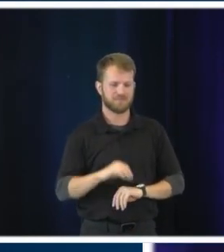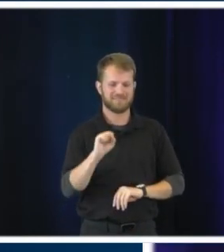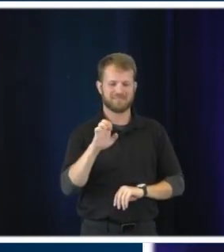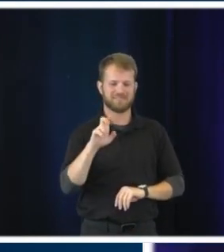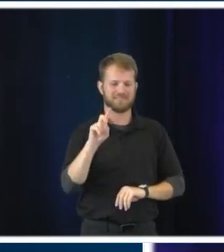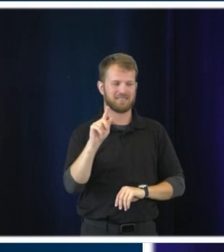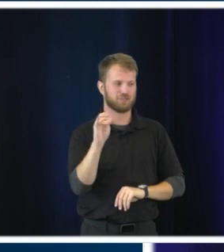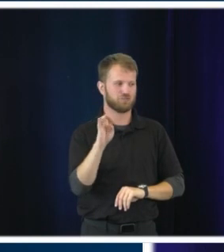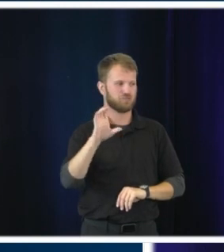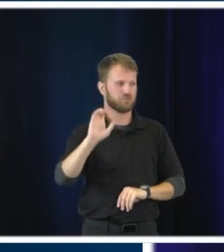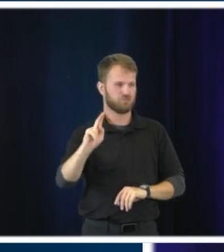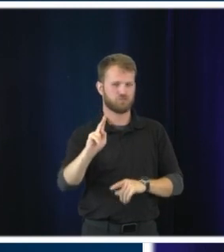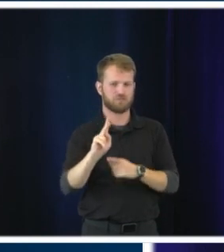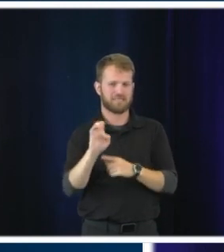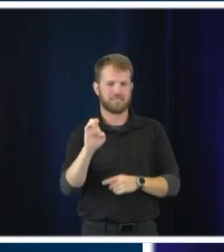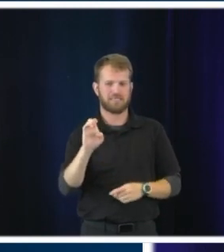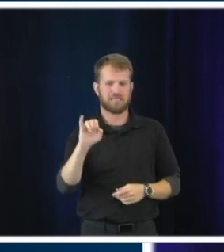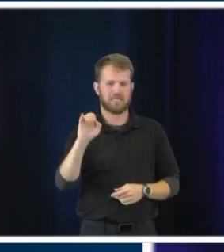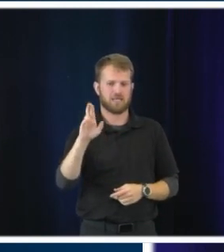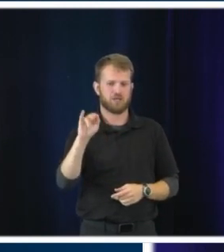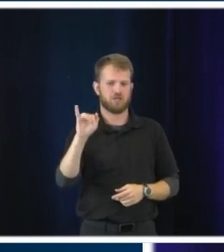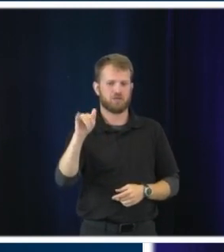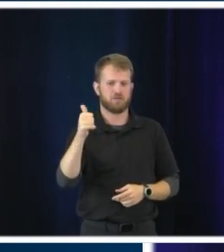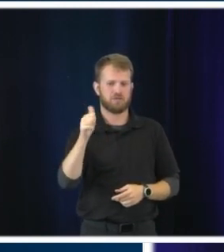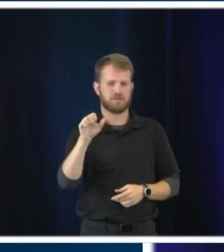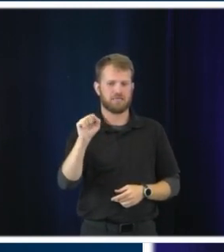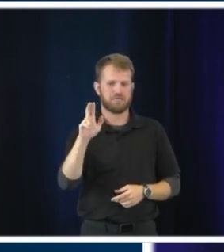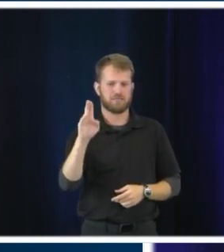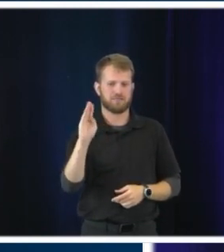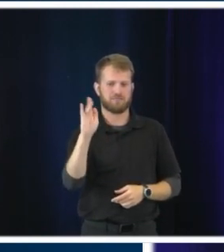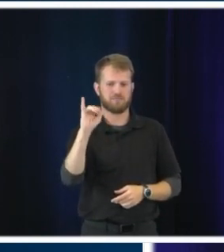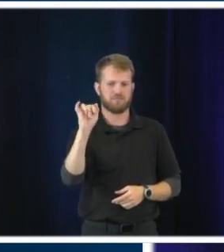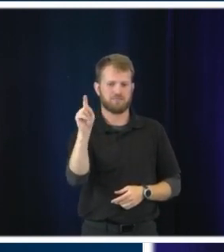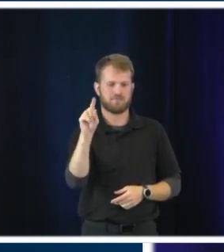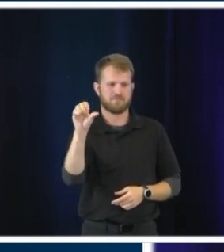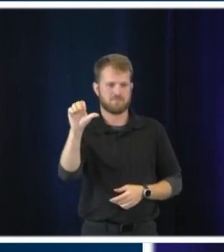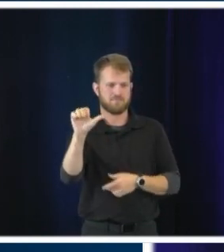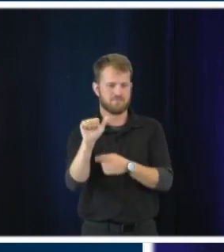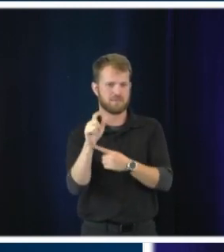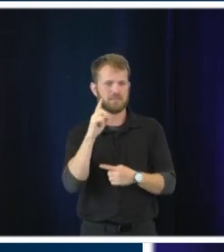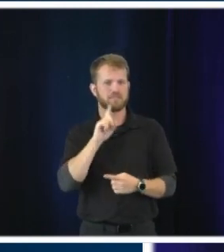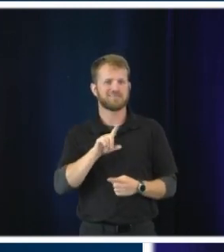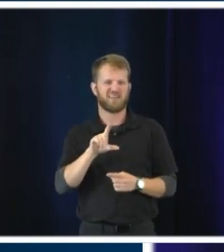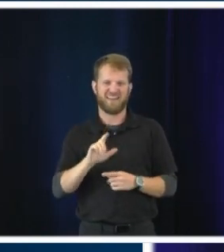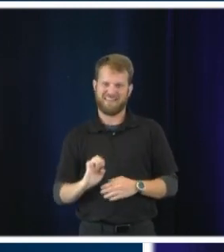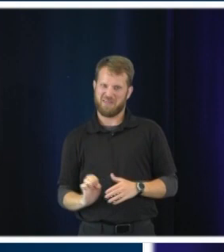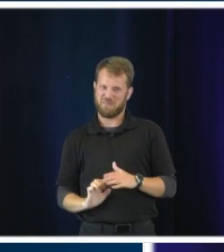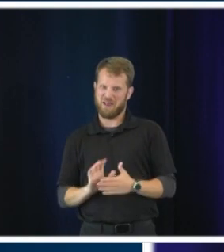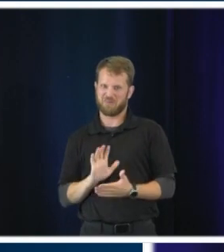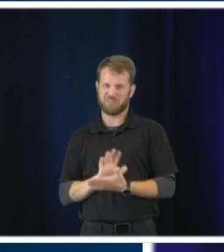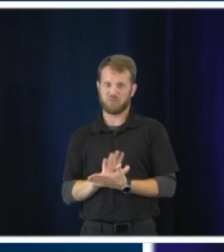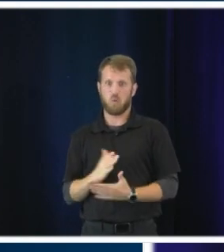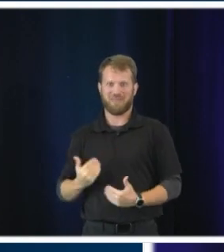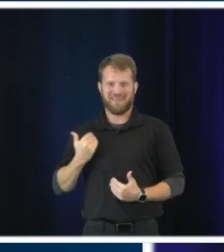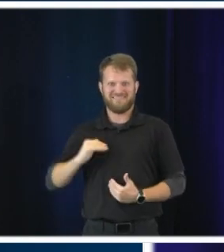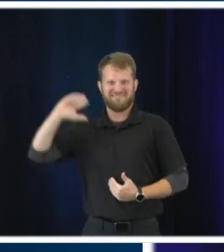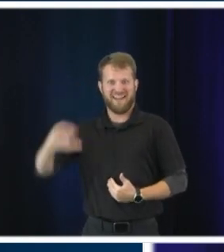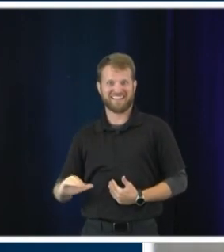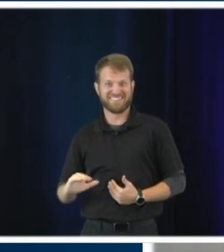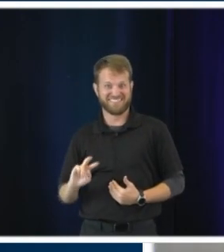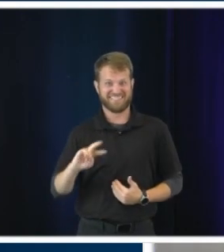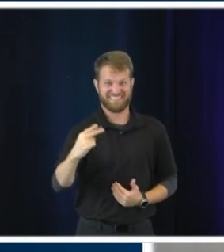Cedric Irasabisa attends East Linden Elementary School and is our youngest recipient. He's in the second